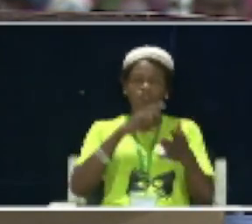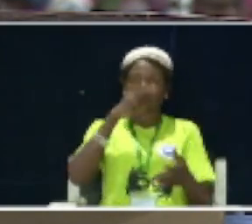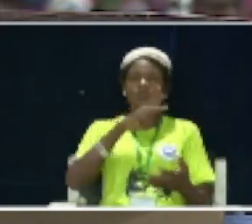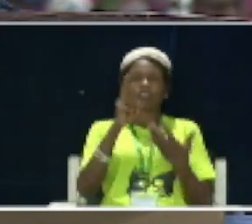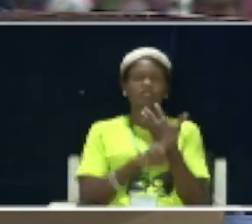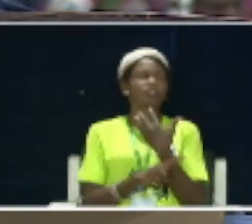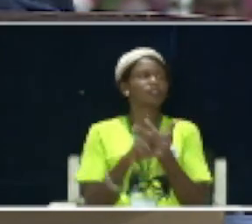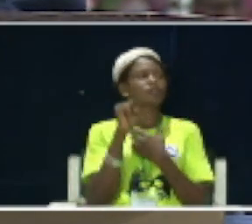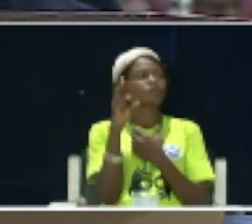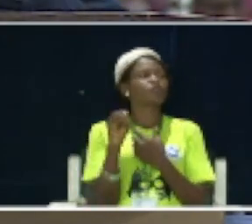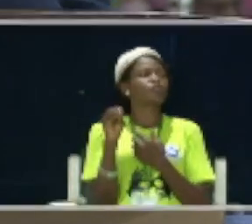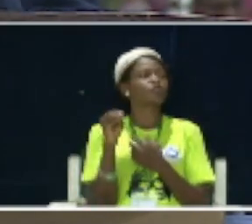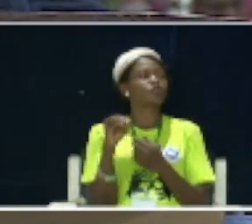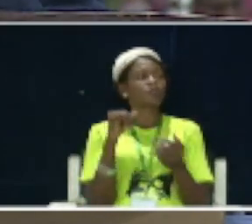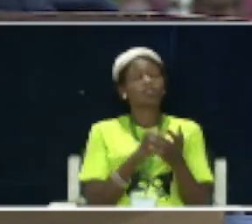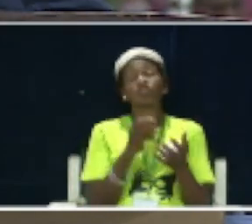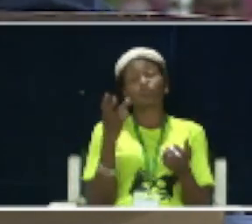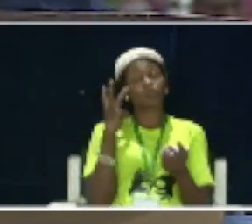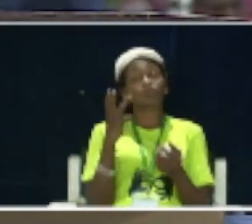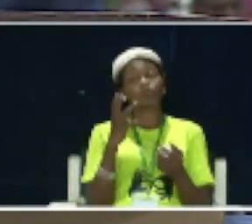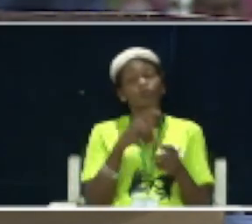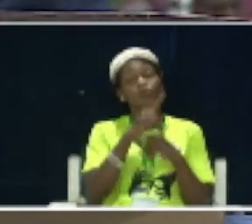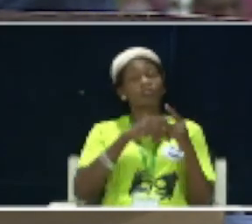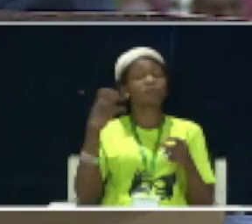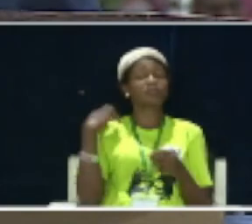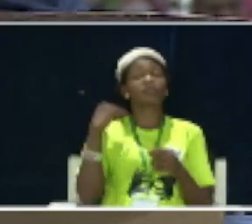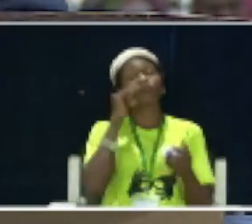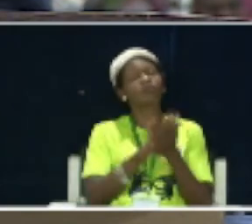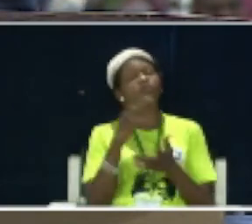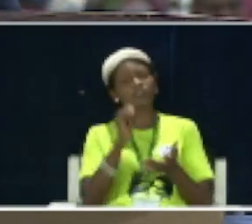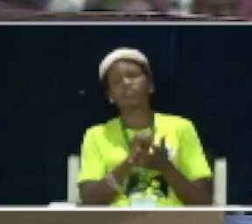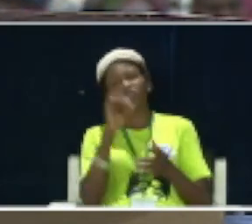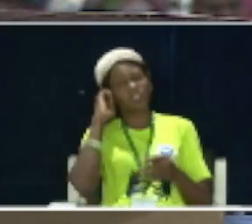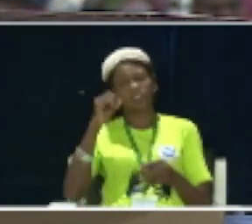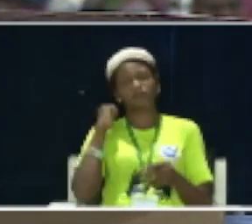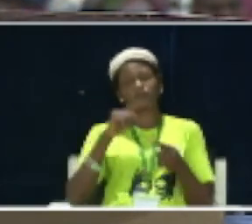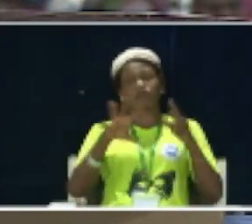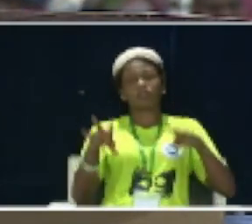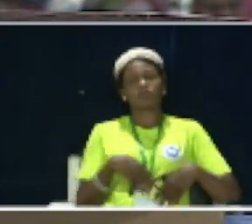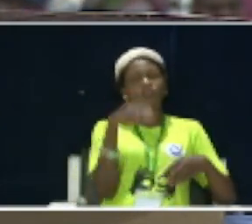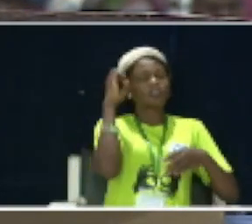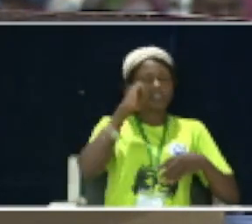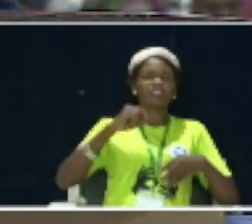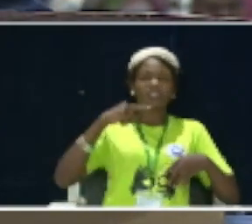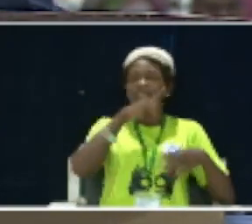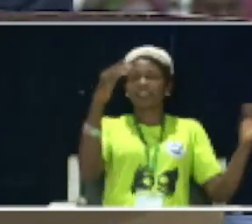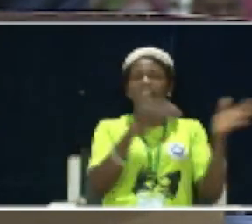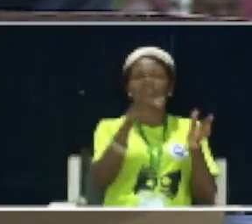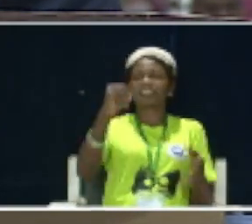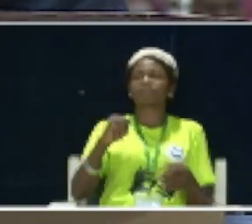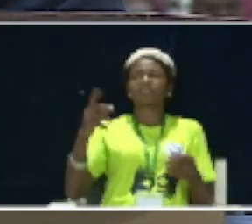So, it was when his master saw that he was not yielding, she blackmailed him. The righteousness of